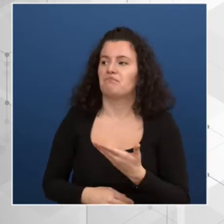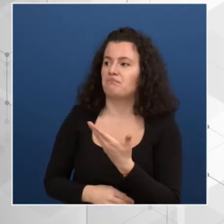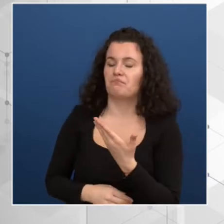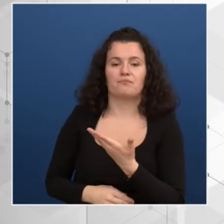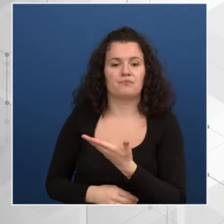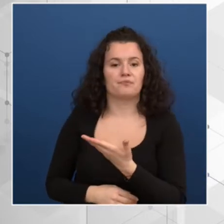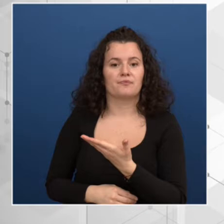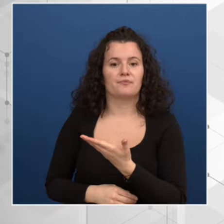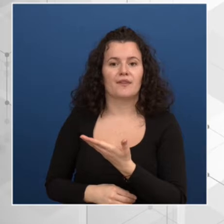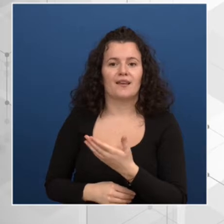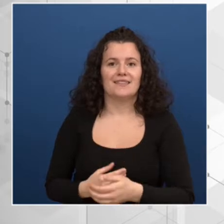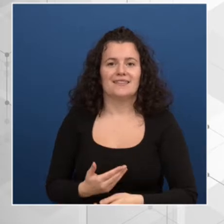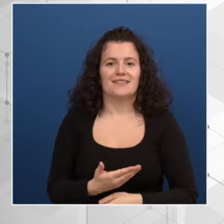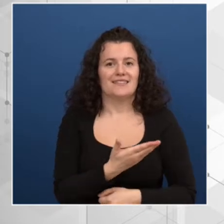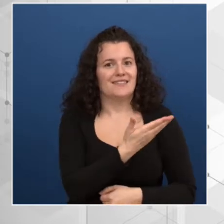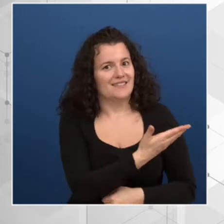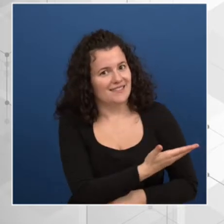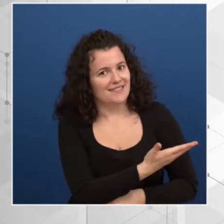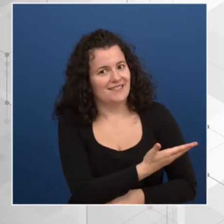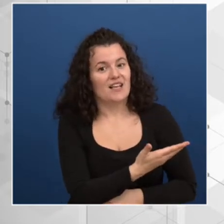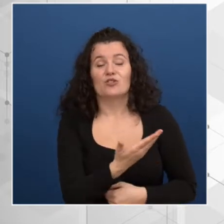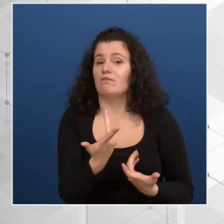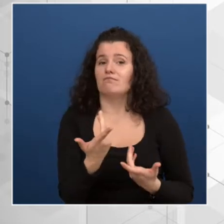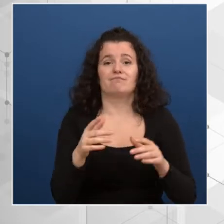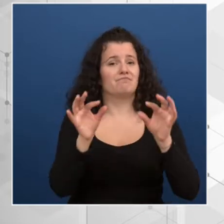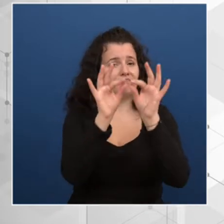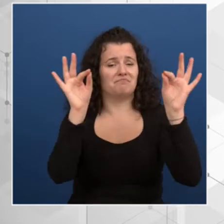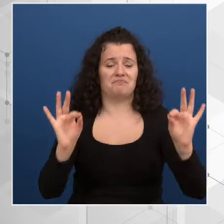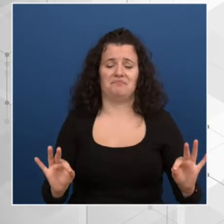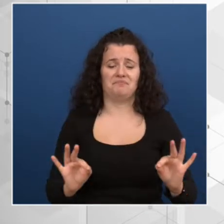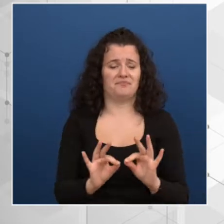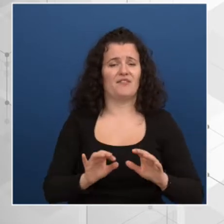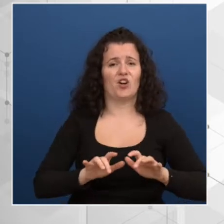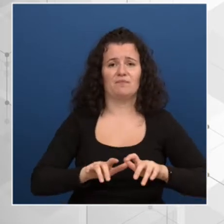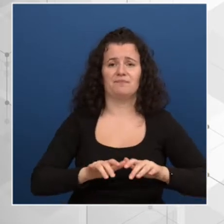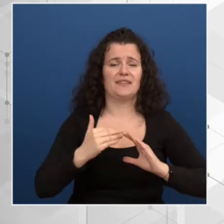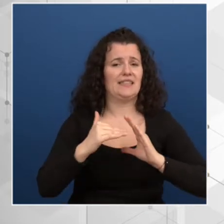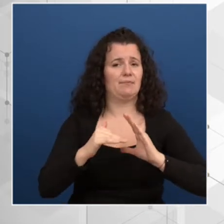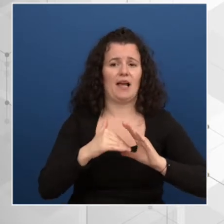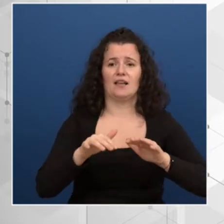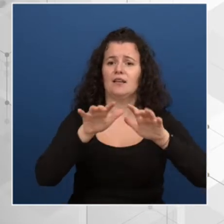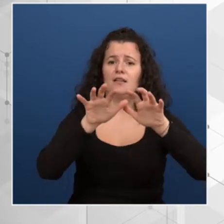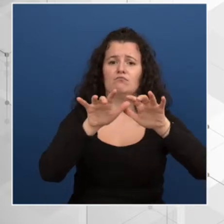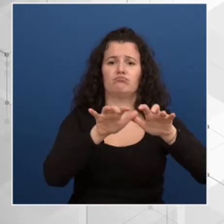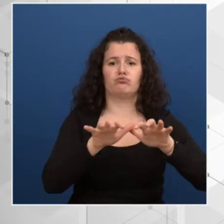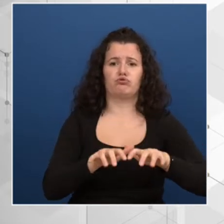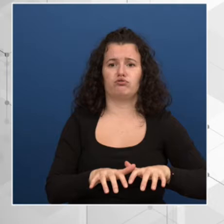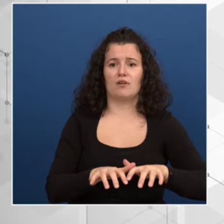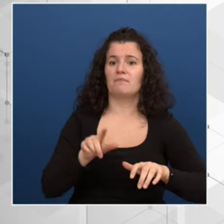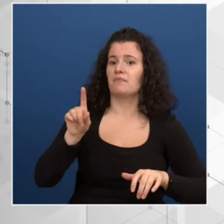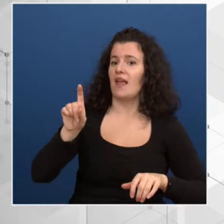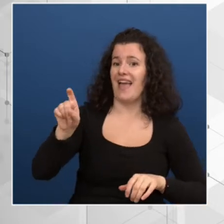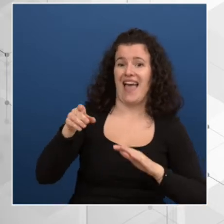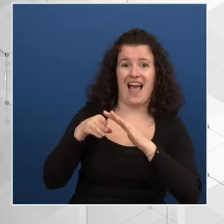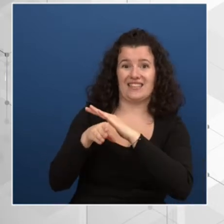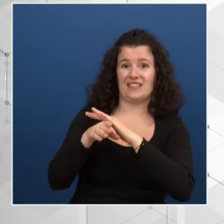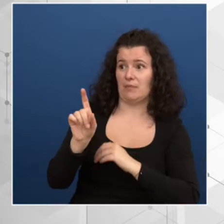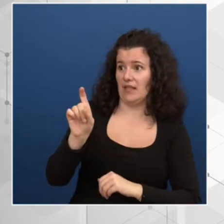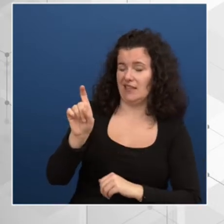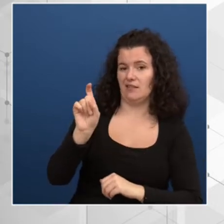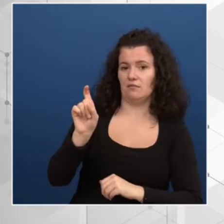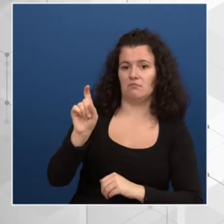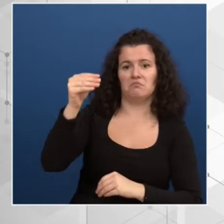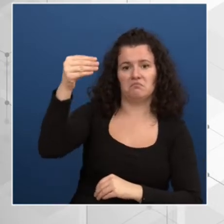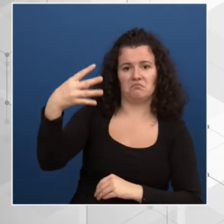email open and some text, and I'm clicking literally in the ribbon on check accessibility, and it says no issues are found. People with disabilities should have no